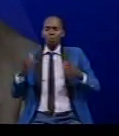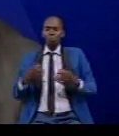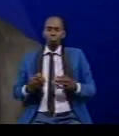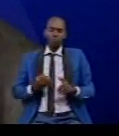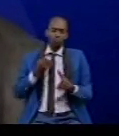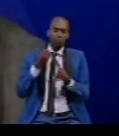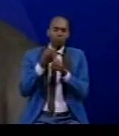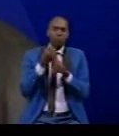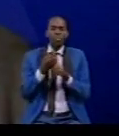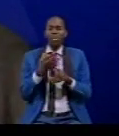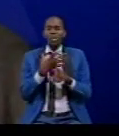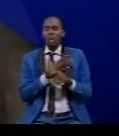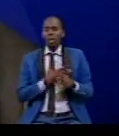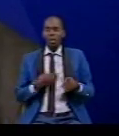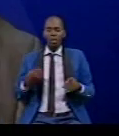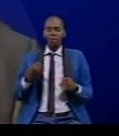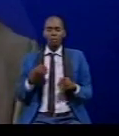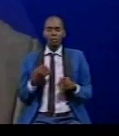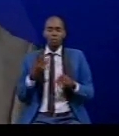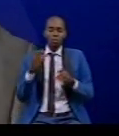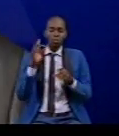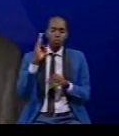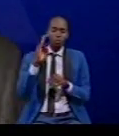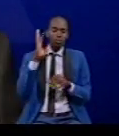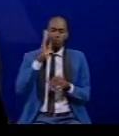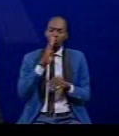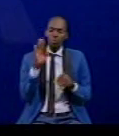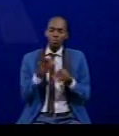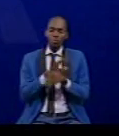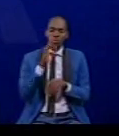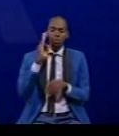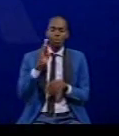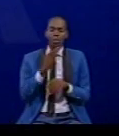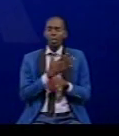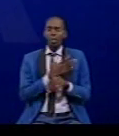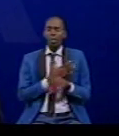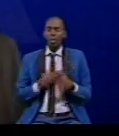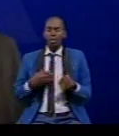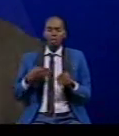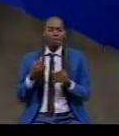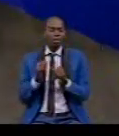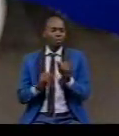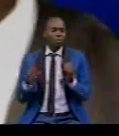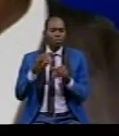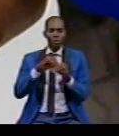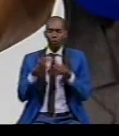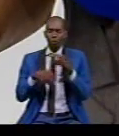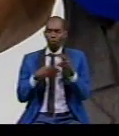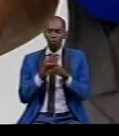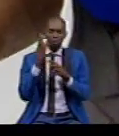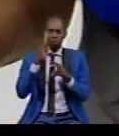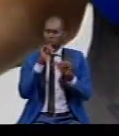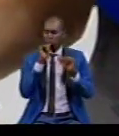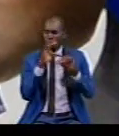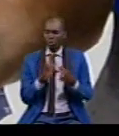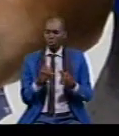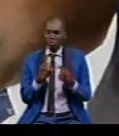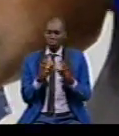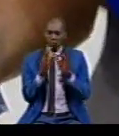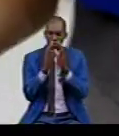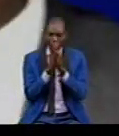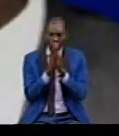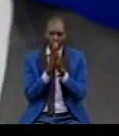out. Thou art the man, thou art the woman. They cover their